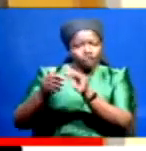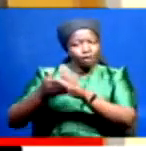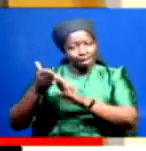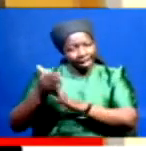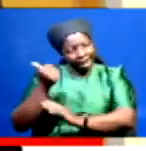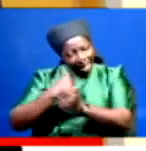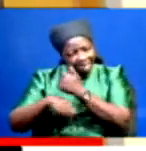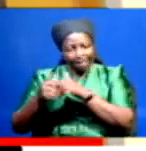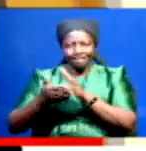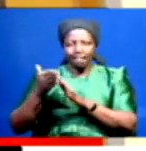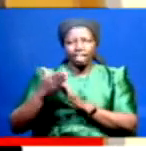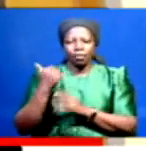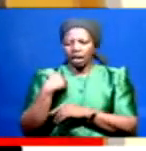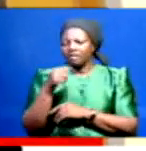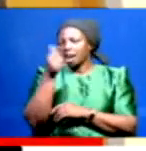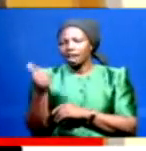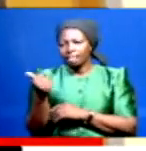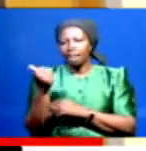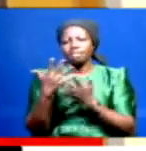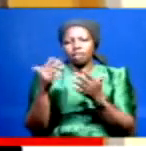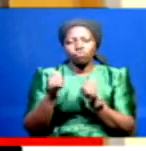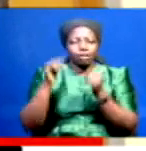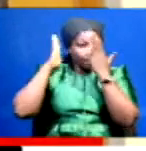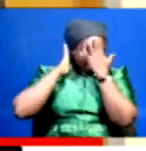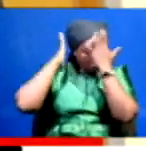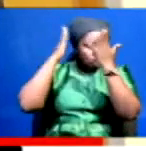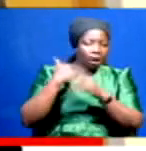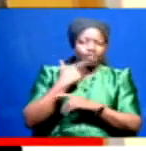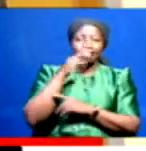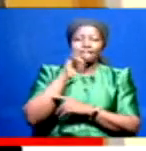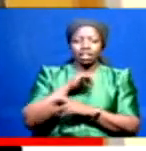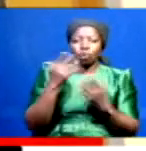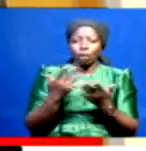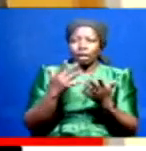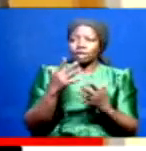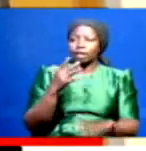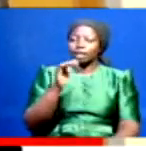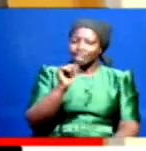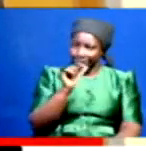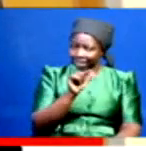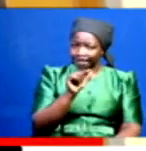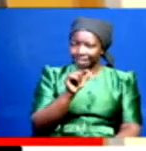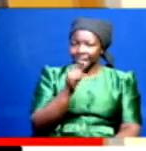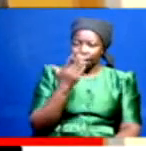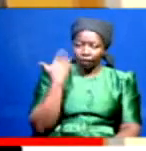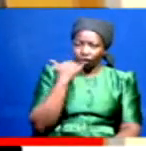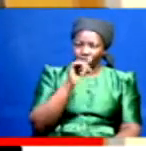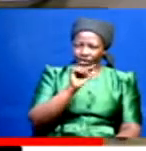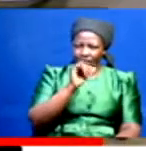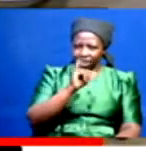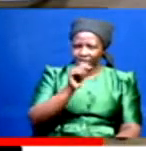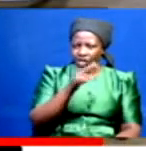aspect of which Bishop has said, where Githu Muigai had tried to, when he was the age, tried to do